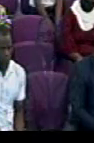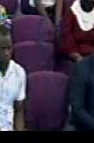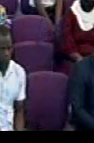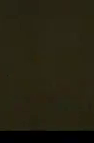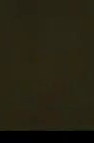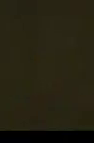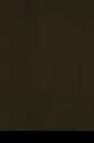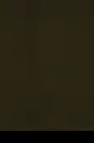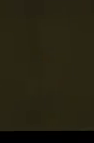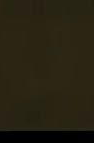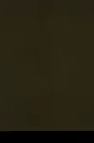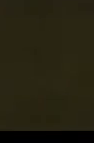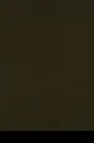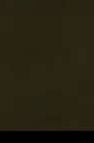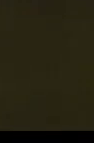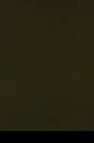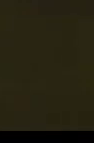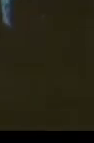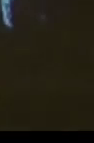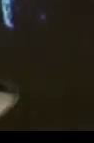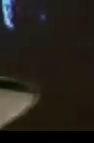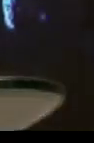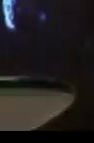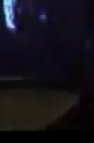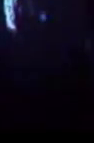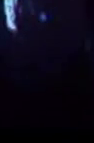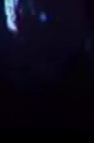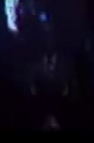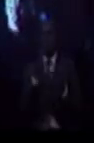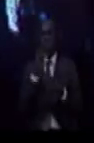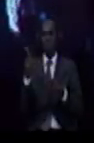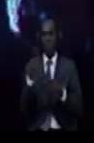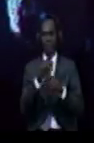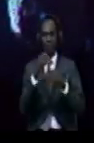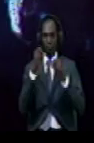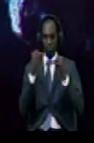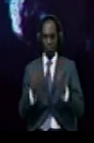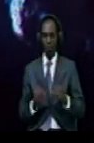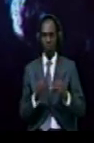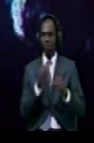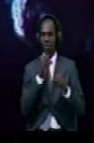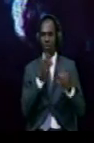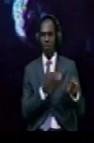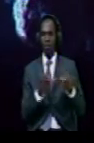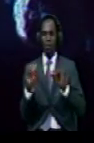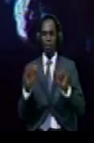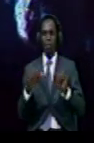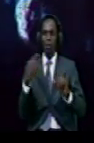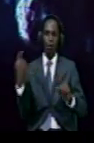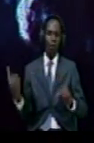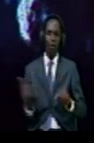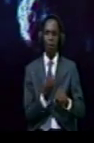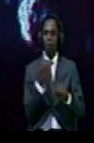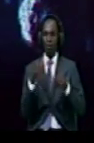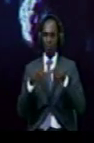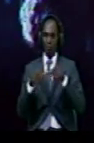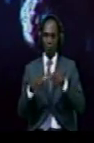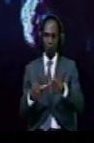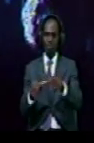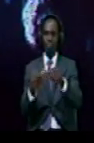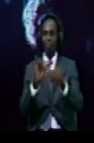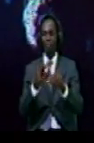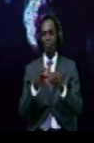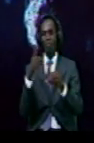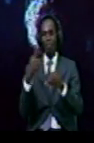my beloved brethren, be steadfast, unmovable, always abounding in